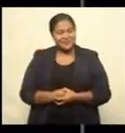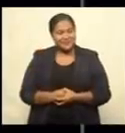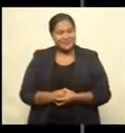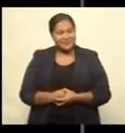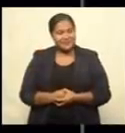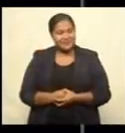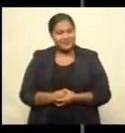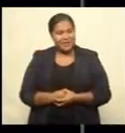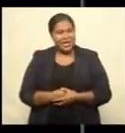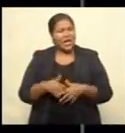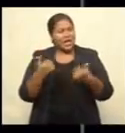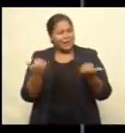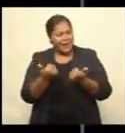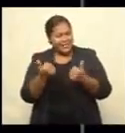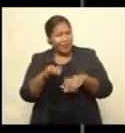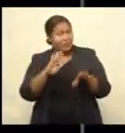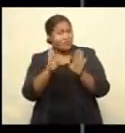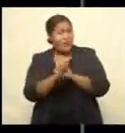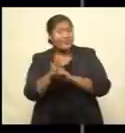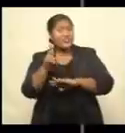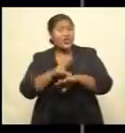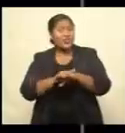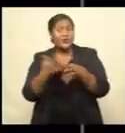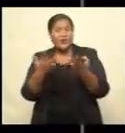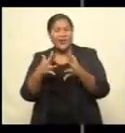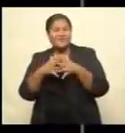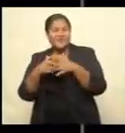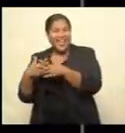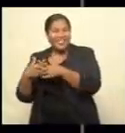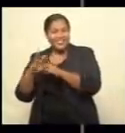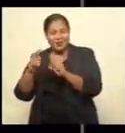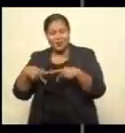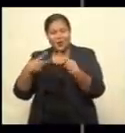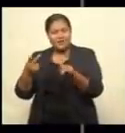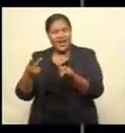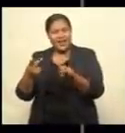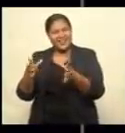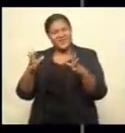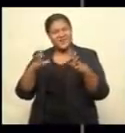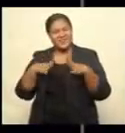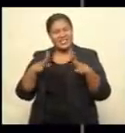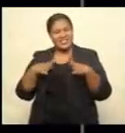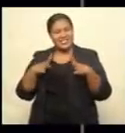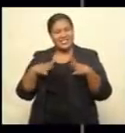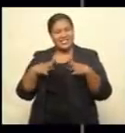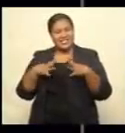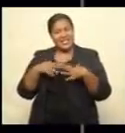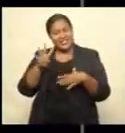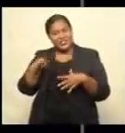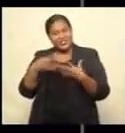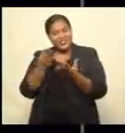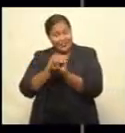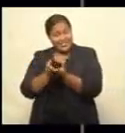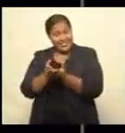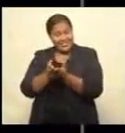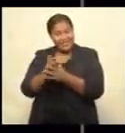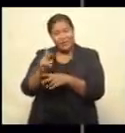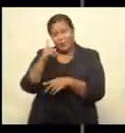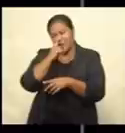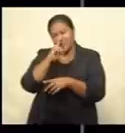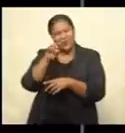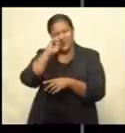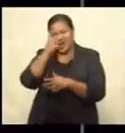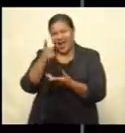A handful of private practitioners in the Western Division are providing free or discounted services for people who